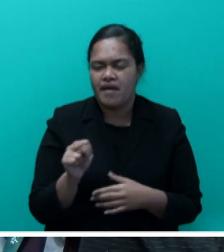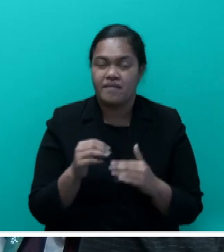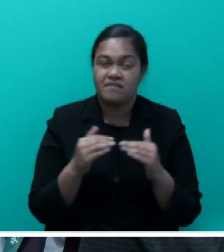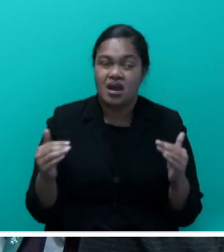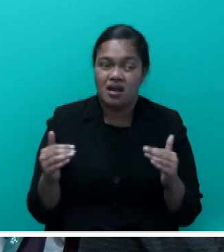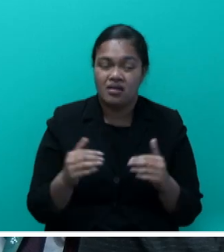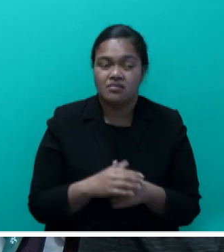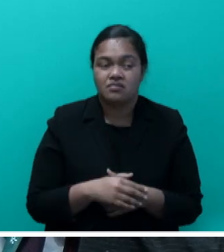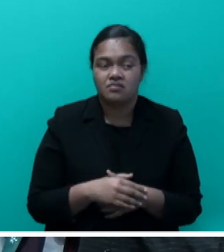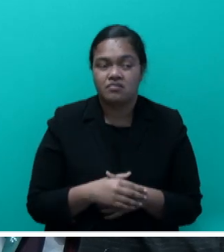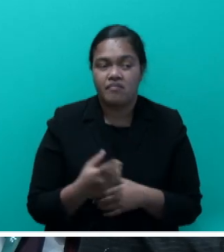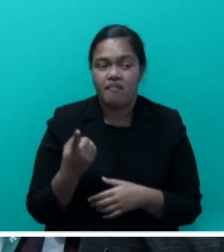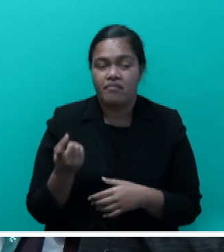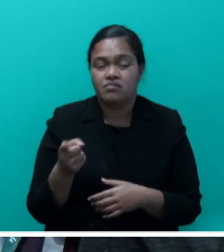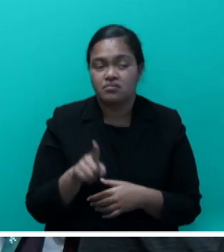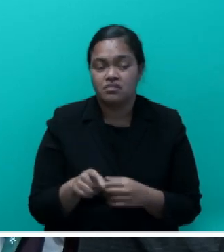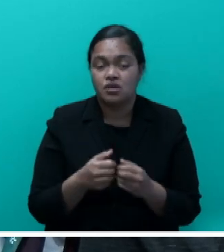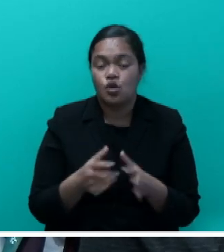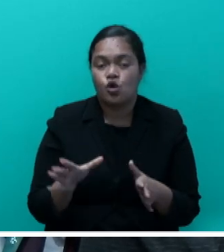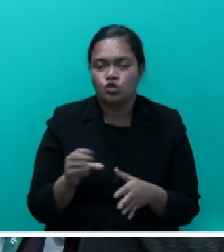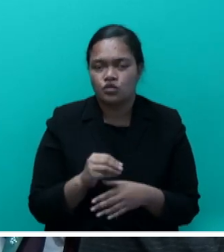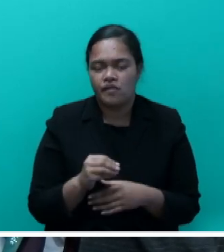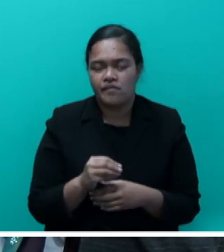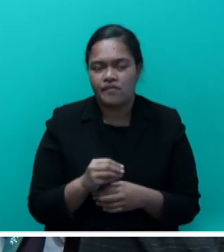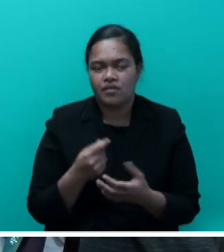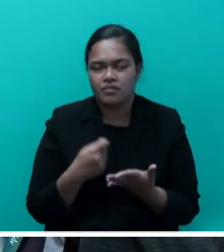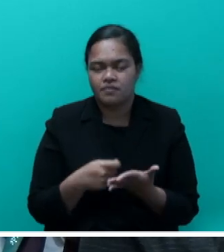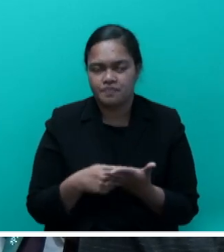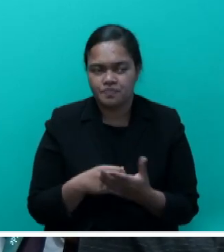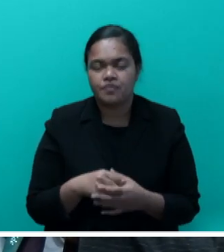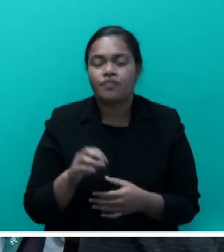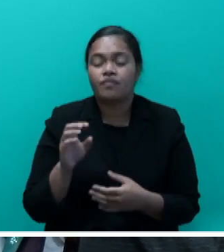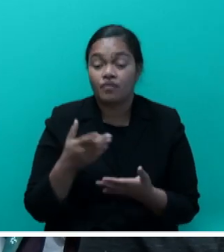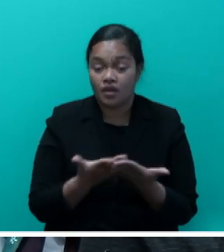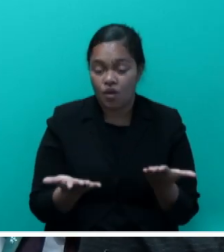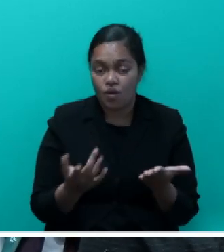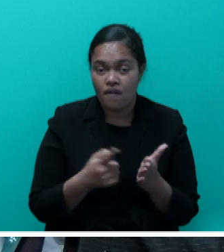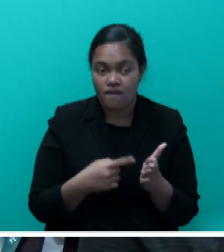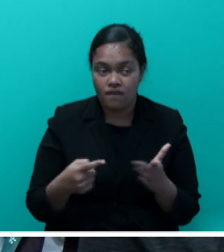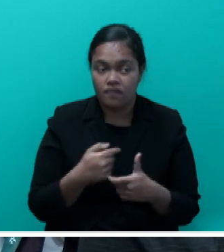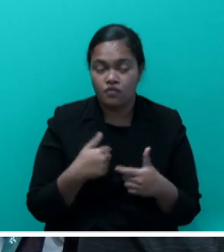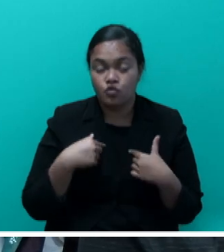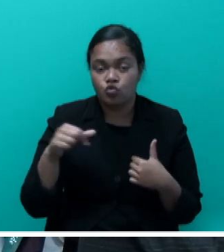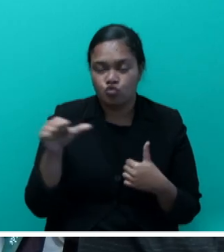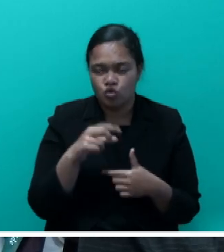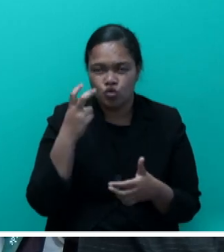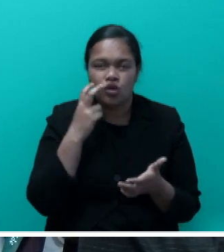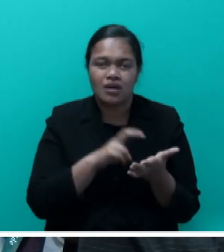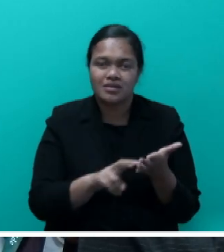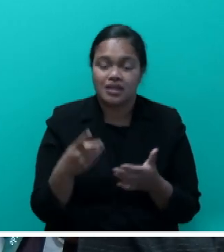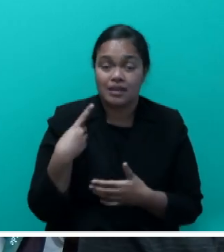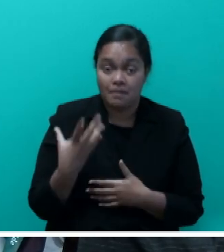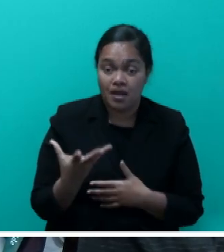with legitimate operators and loss of revenue. However, we should recognize that the demand is